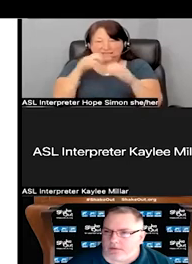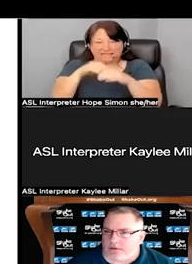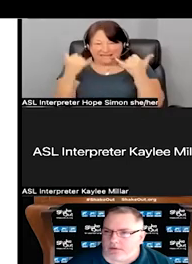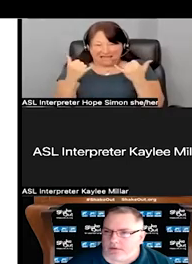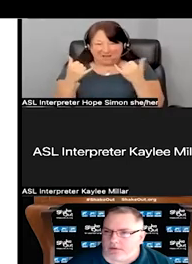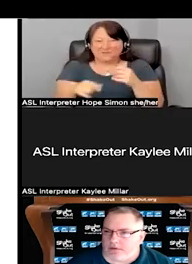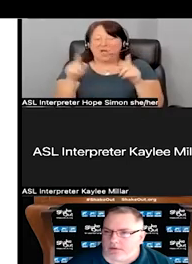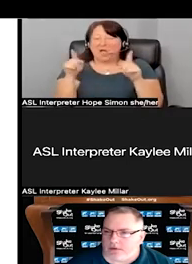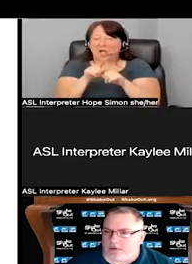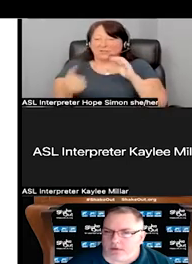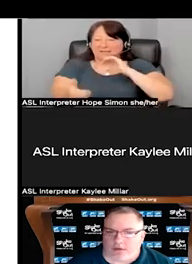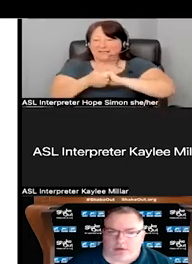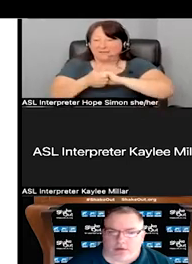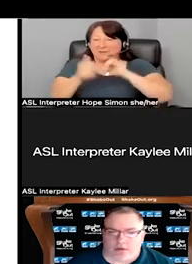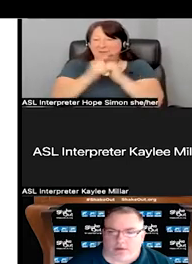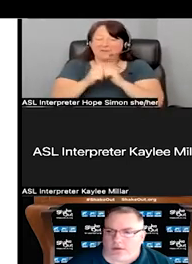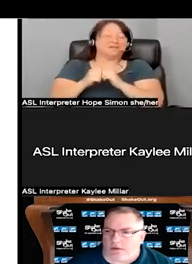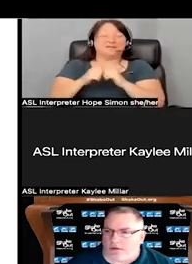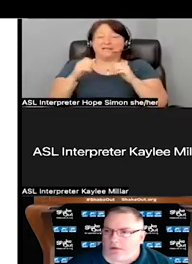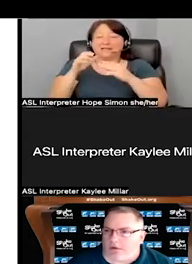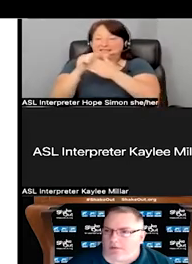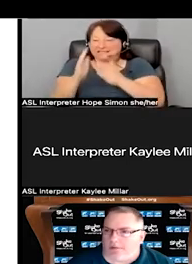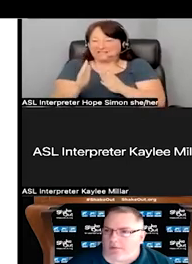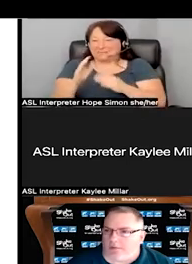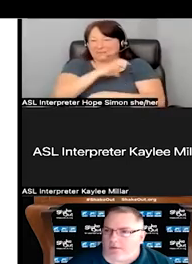in collaboration with the whole leadership committee, so